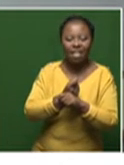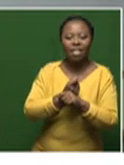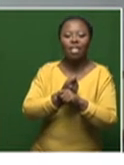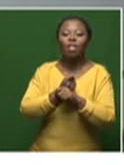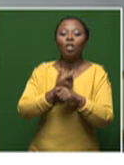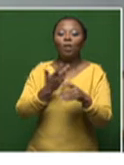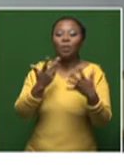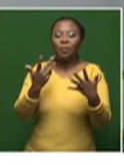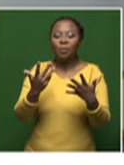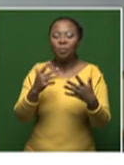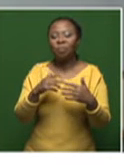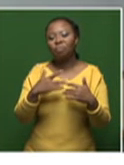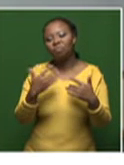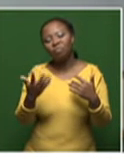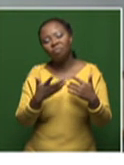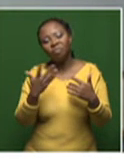incredible